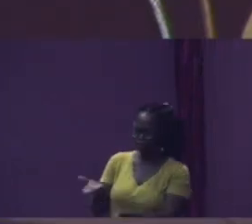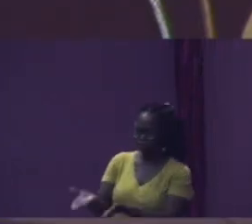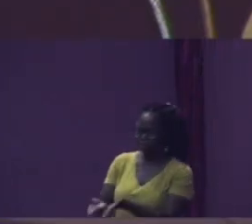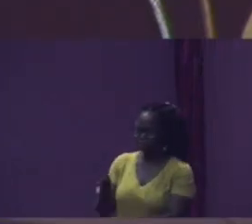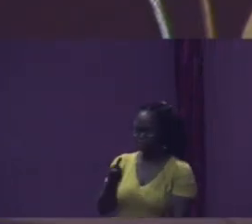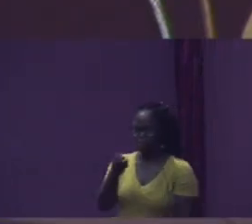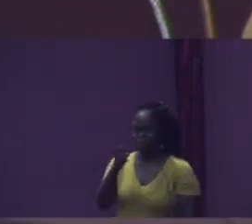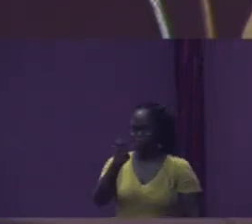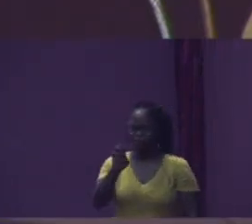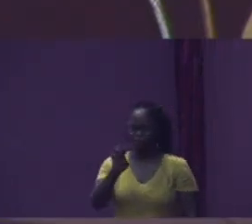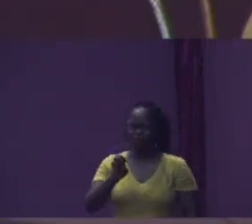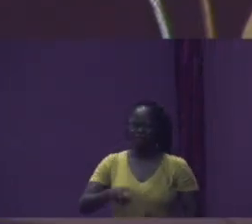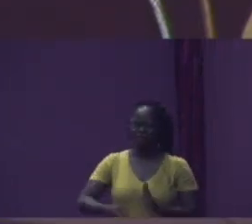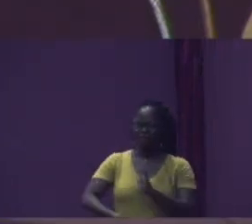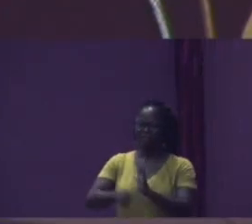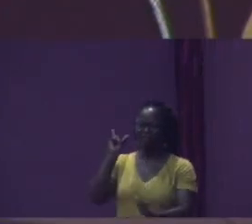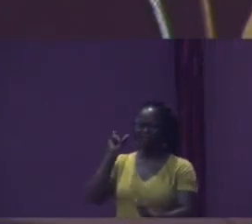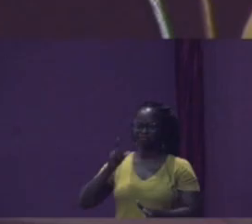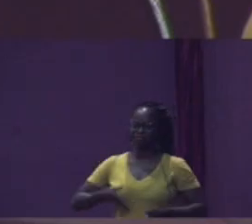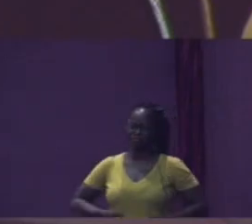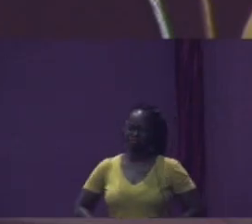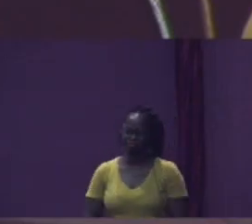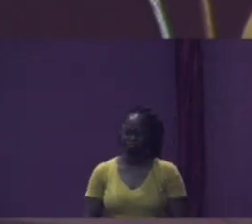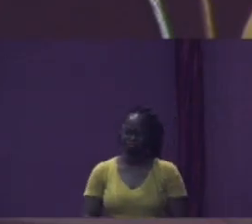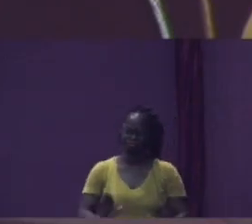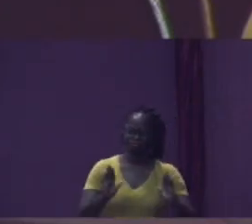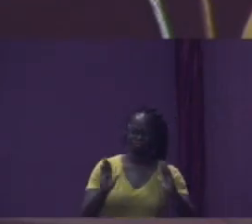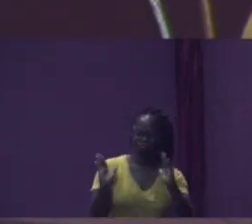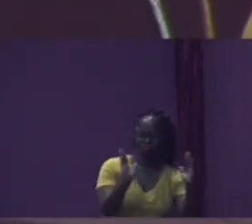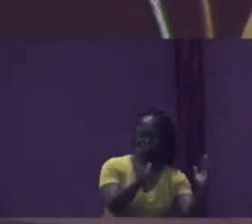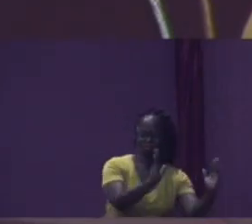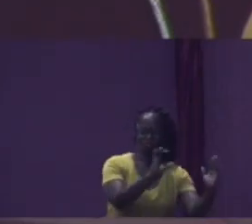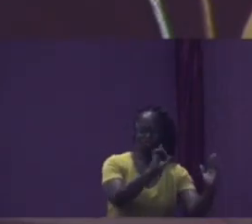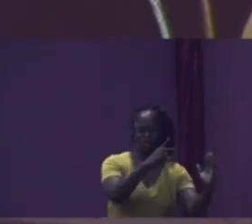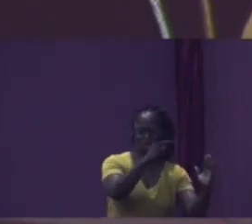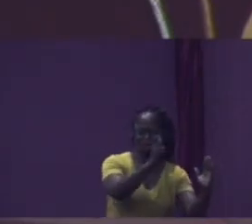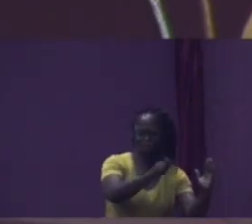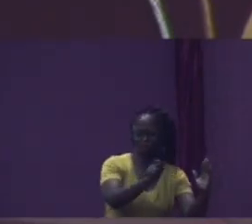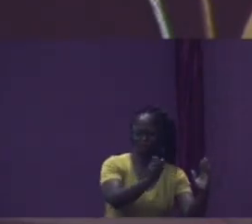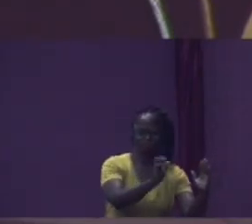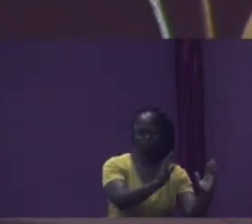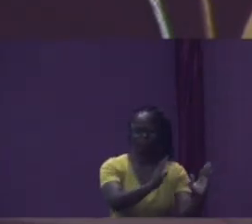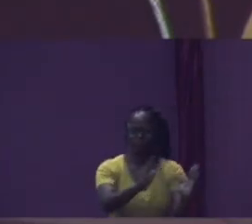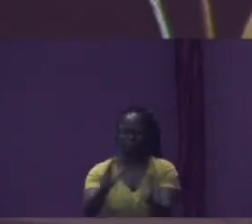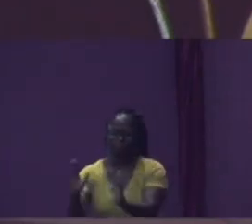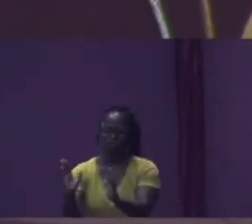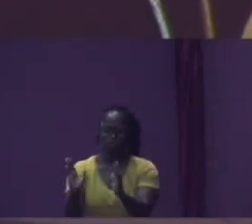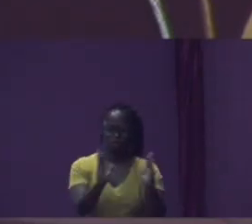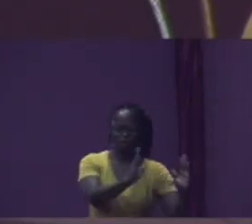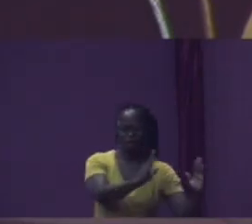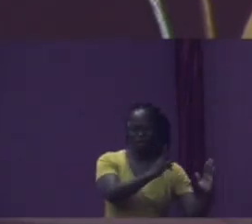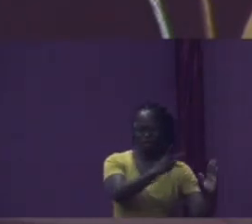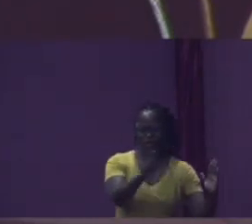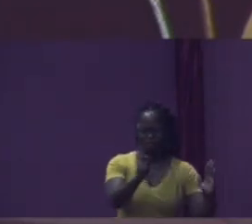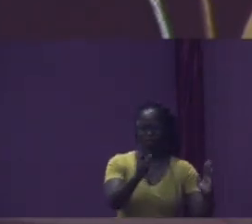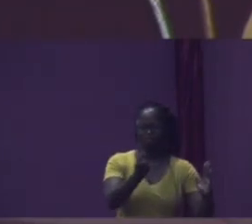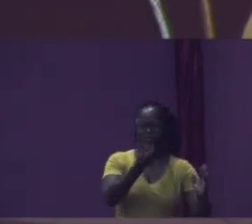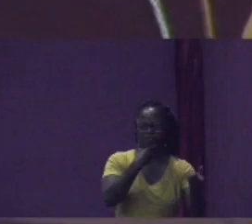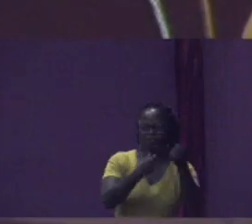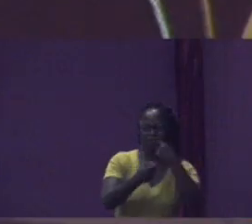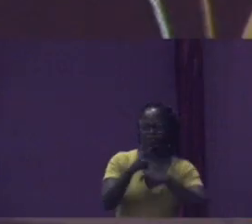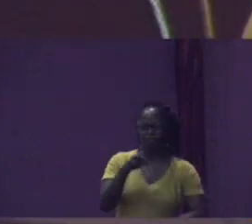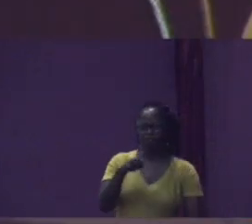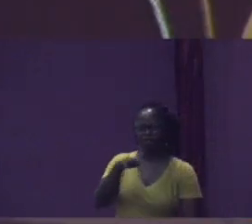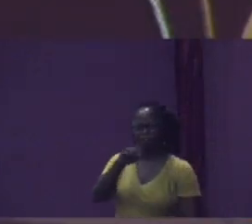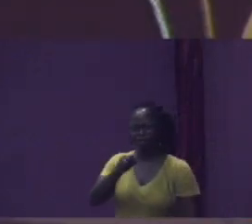first trimester, other than some vitamins and go home. And then they start to be covered by insurance. And there is public health, but